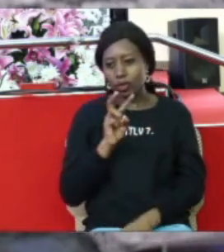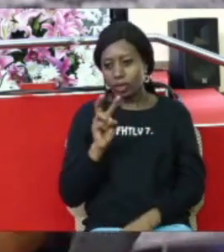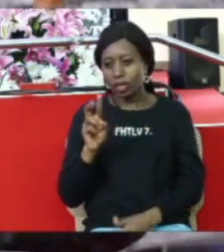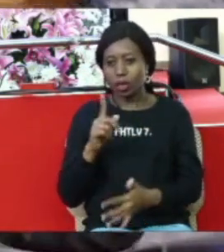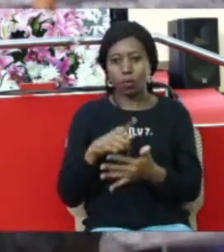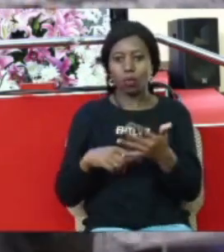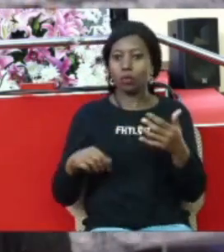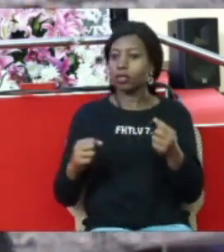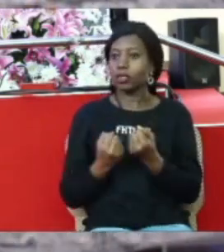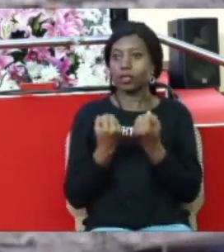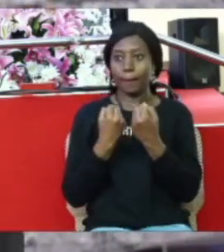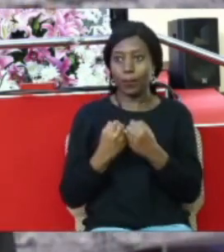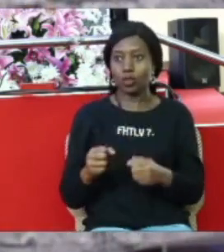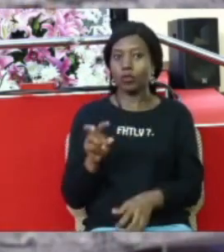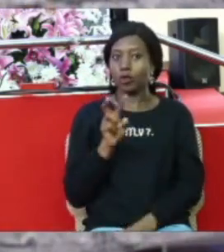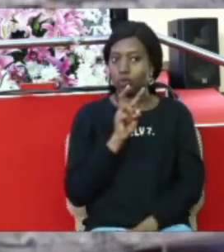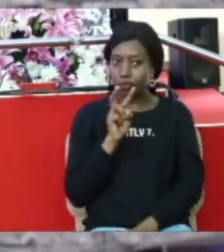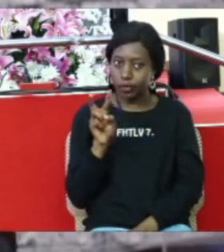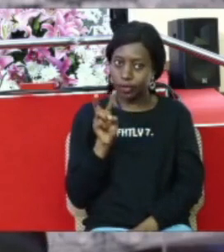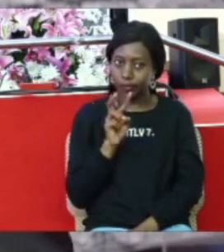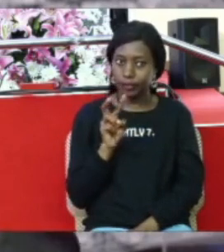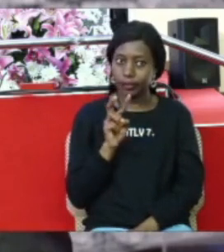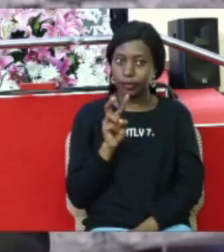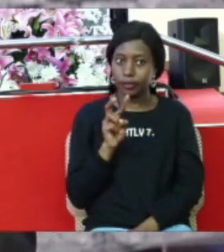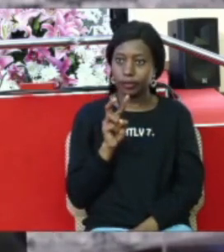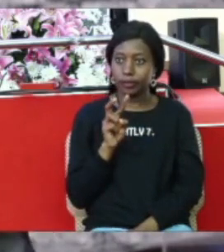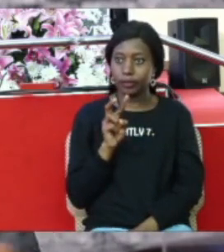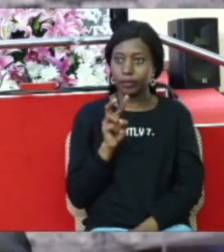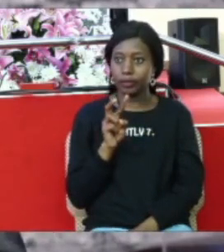is the demonstration of things not seen.